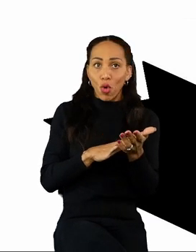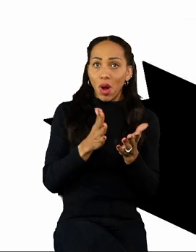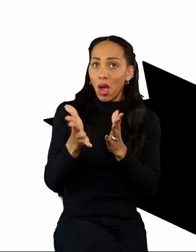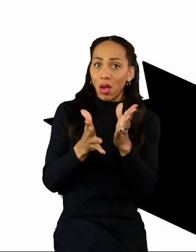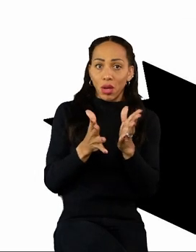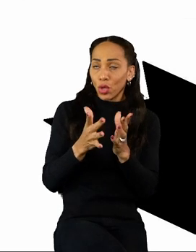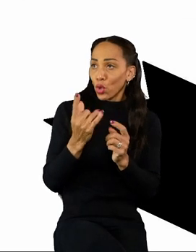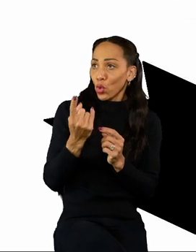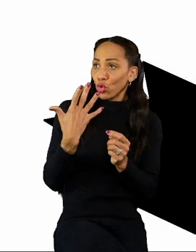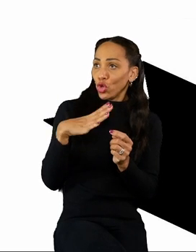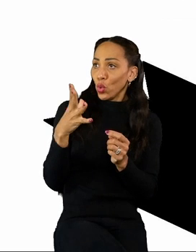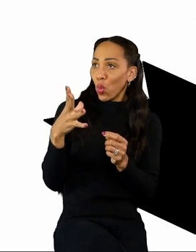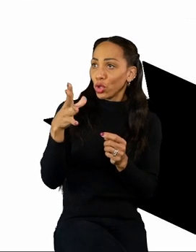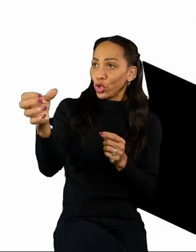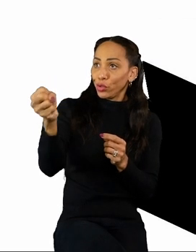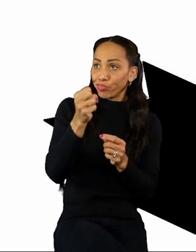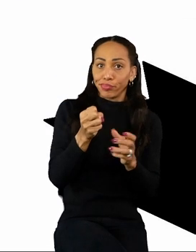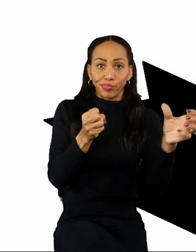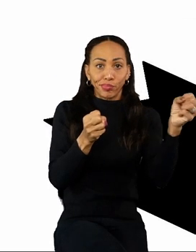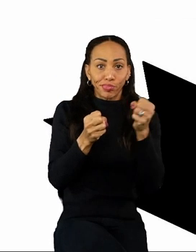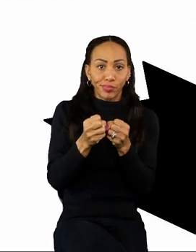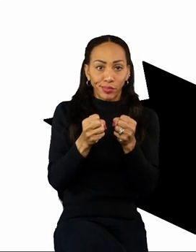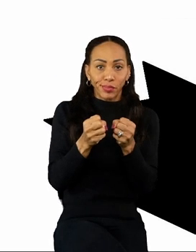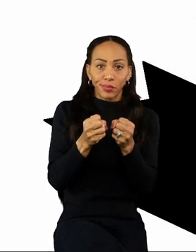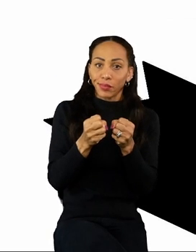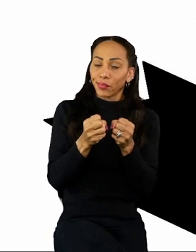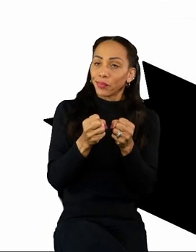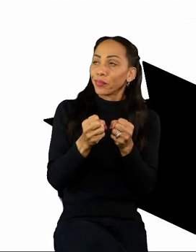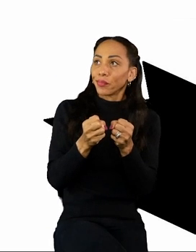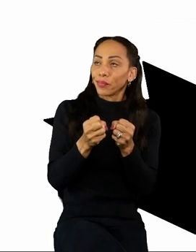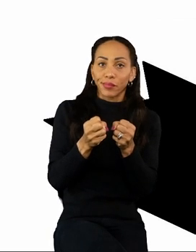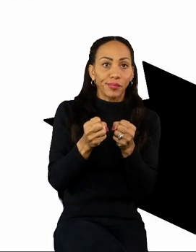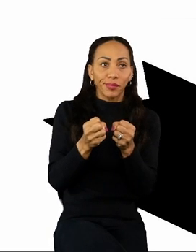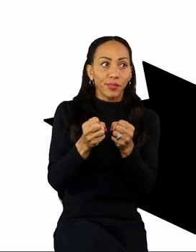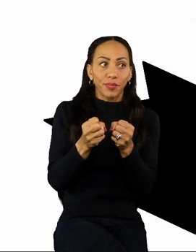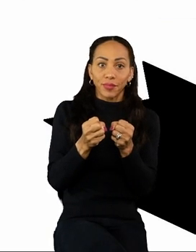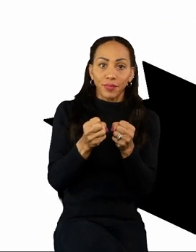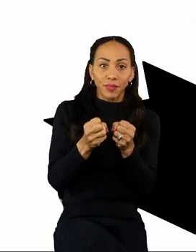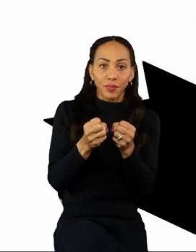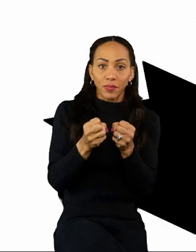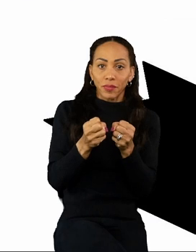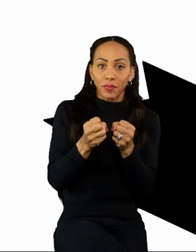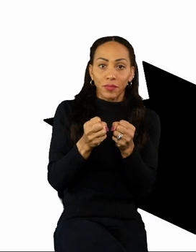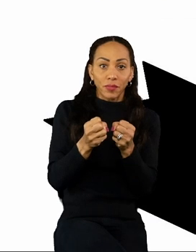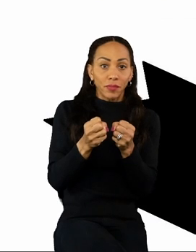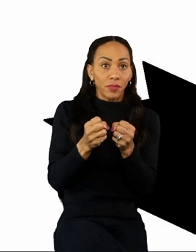Mona, Mari, who would you like me to sort of put into this particular piece